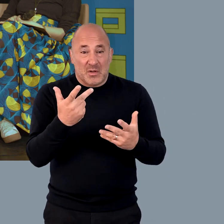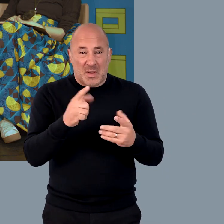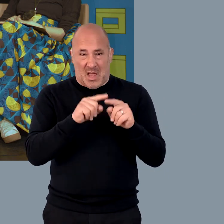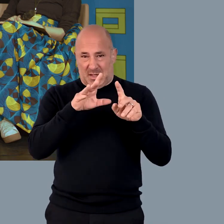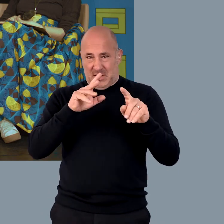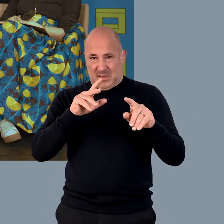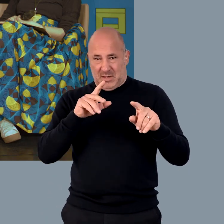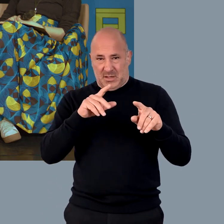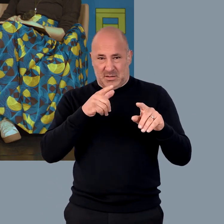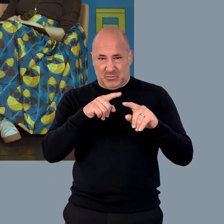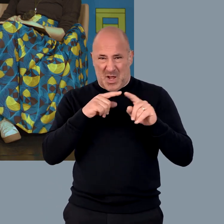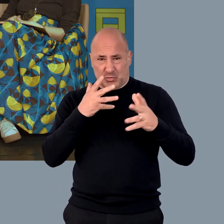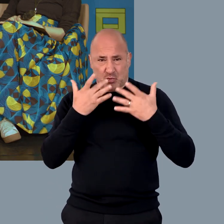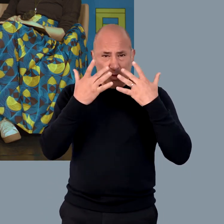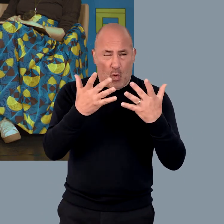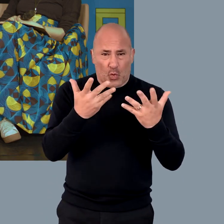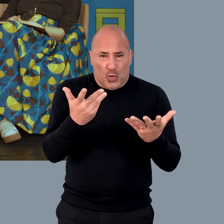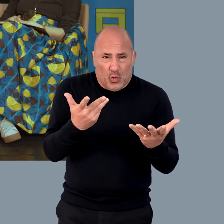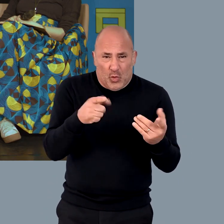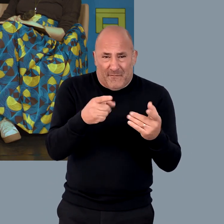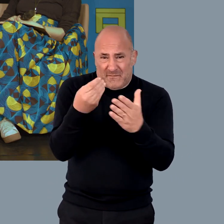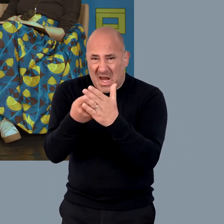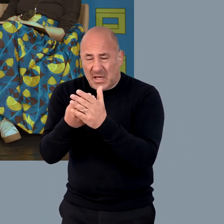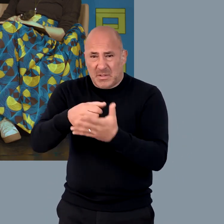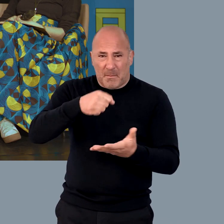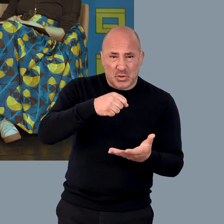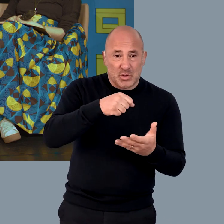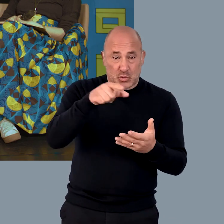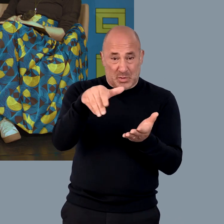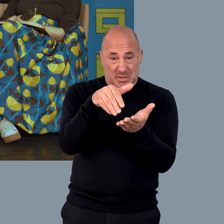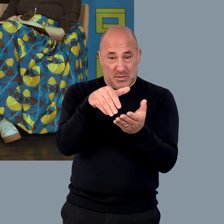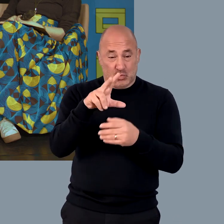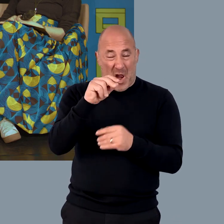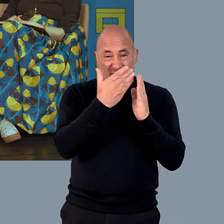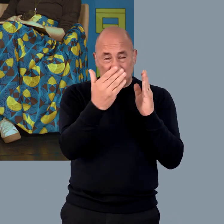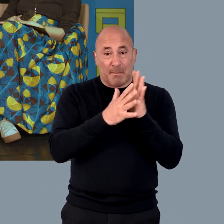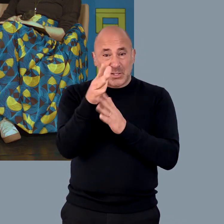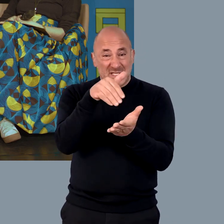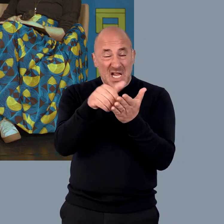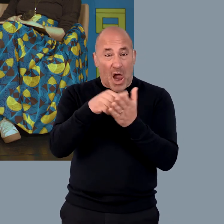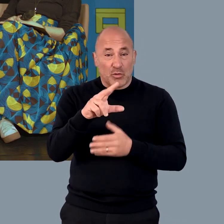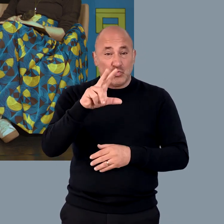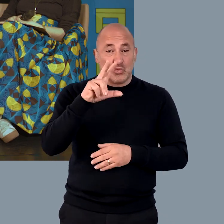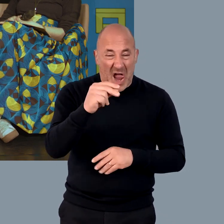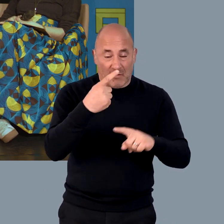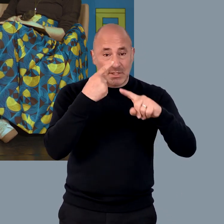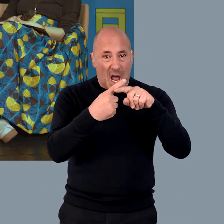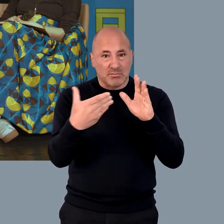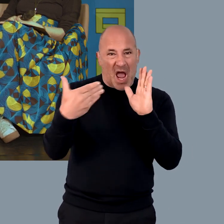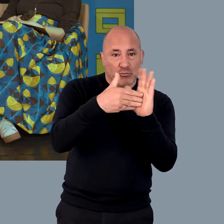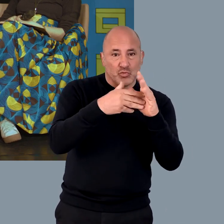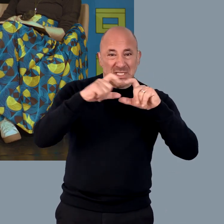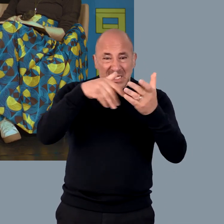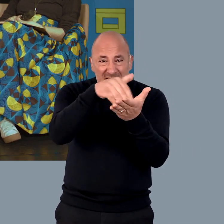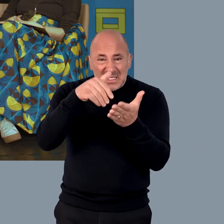it, if you're trying to argue this from a single bottom line point, so just financial budget, are you